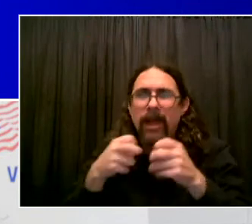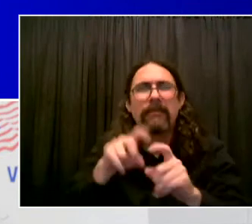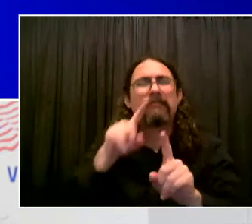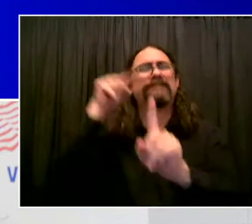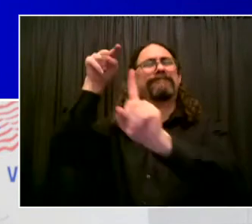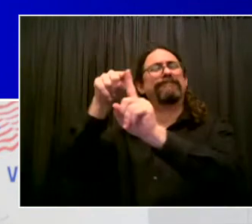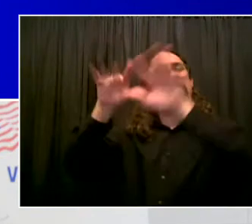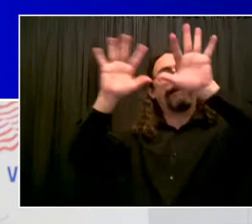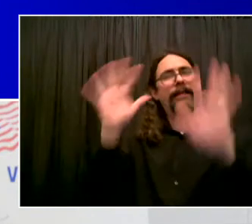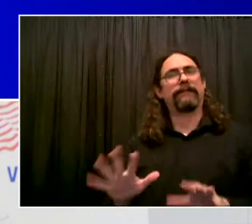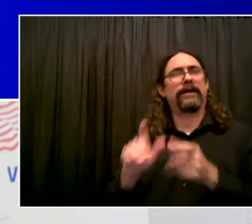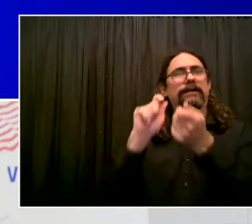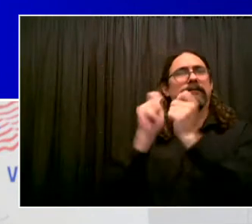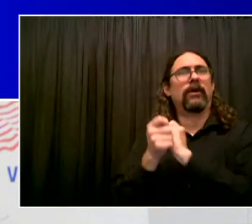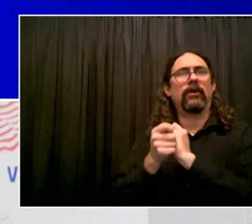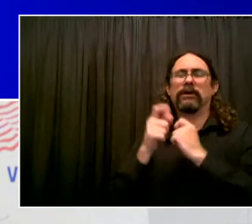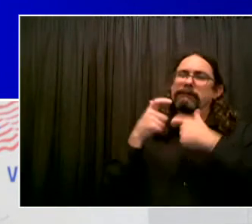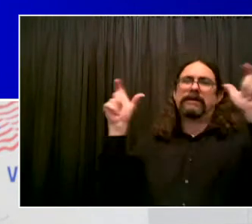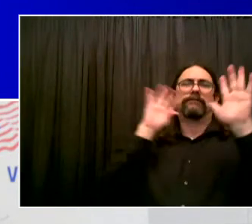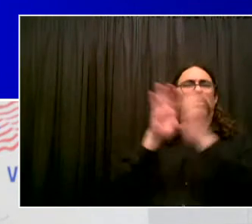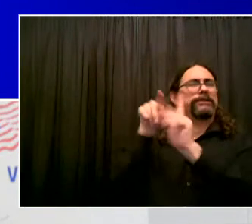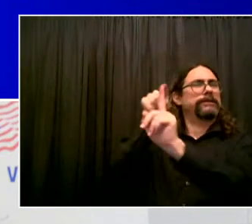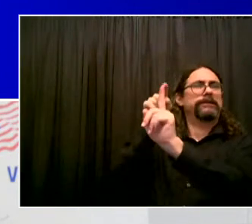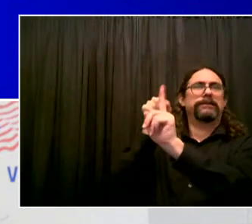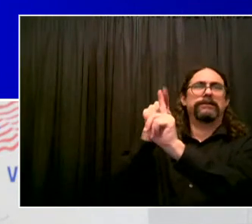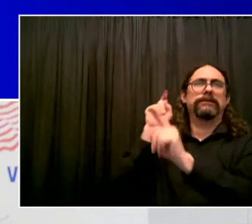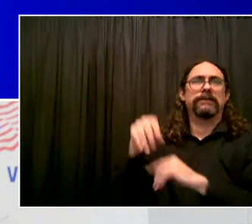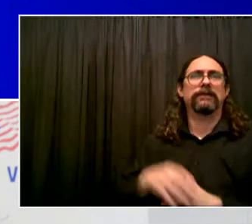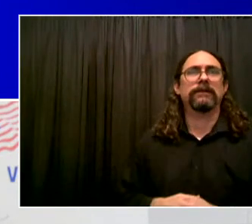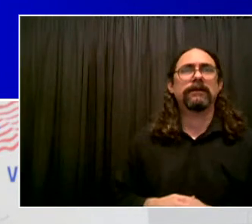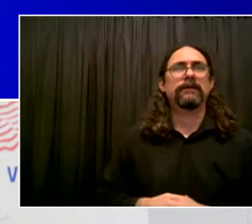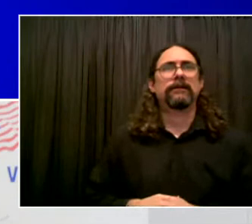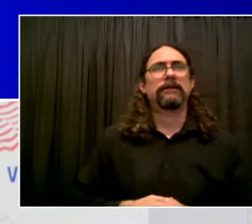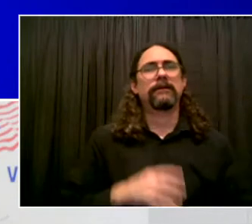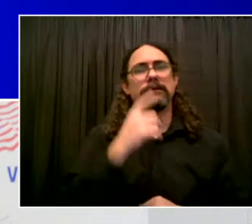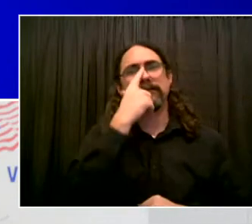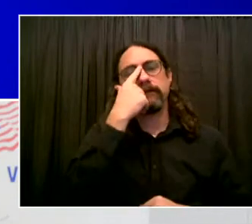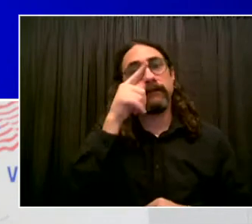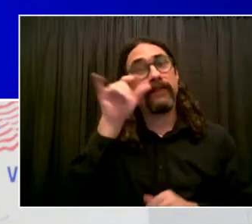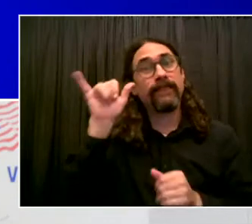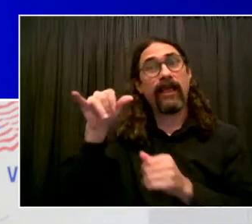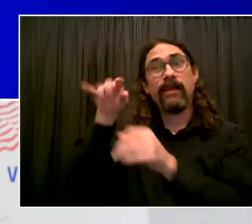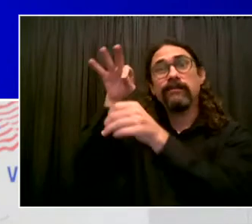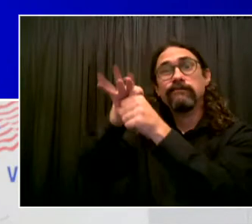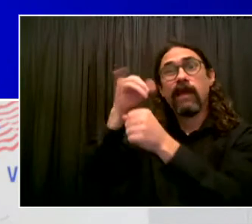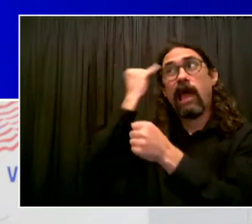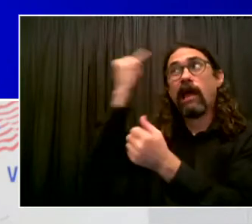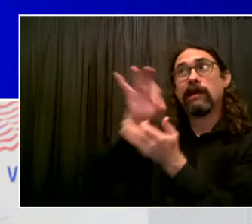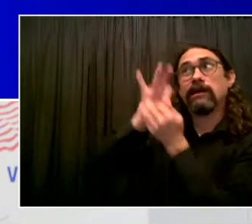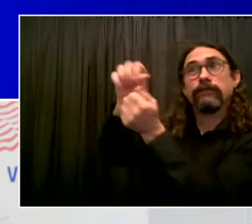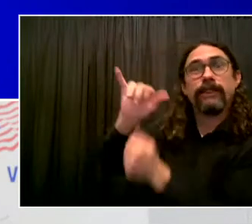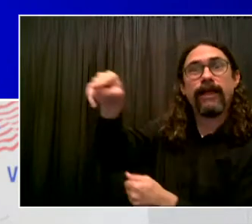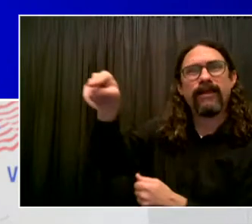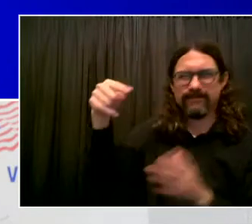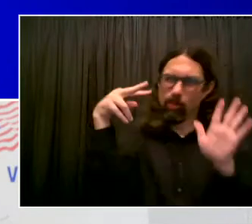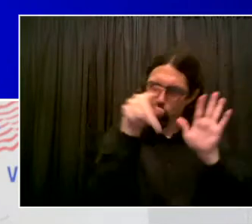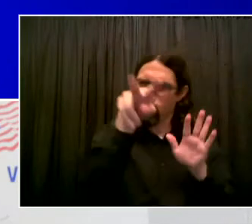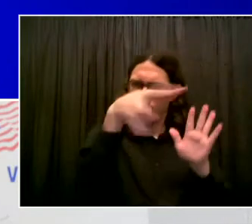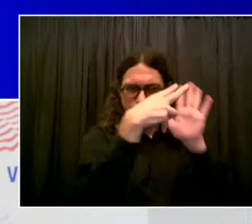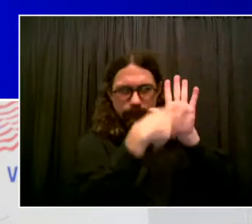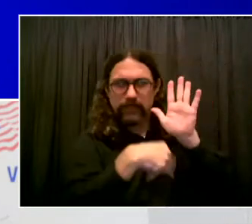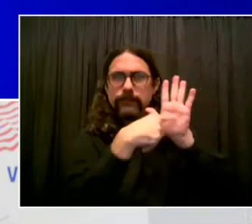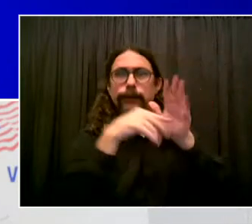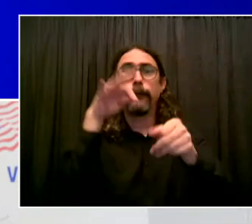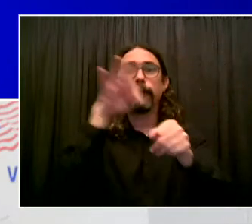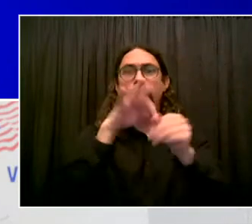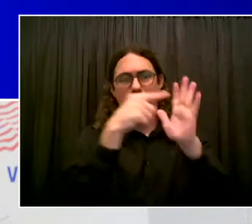our democracy, make it easier for people to participate. I'm urging a yes vote on all 5 ballot measures tomorrow. I think they